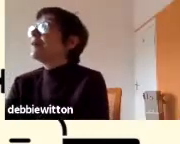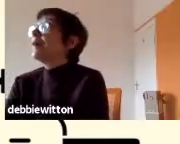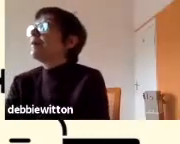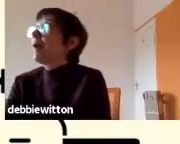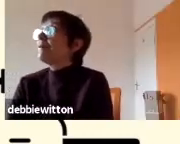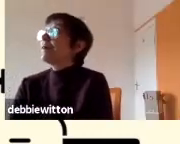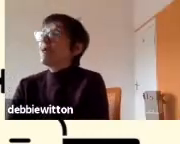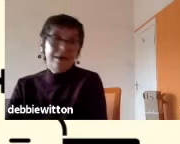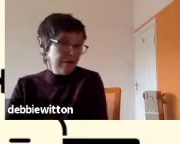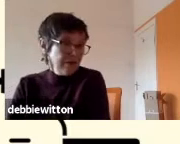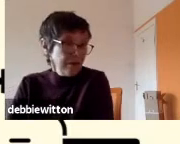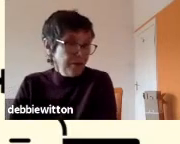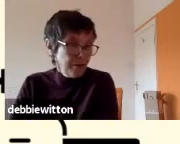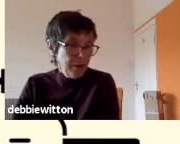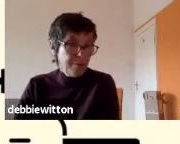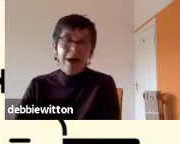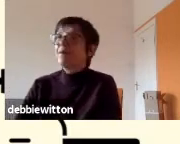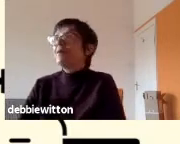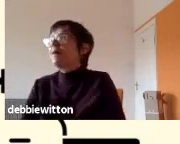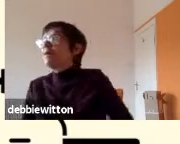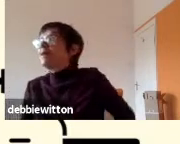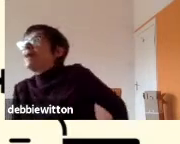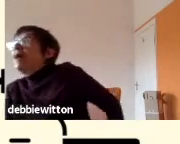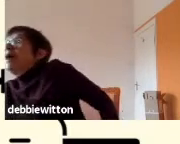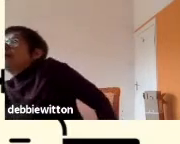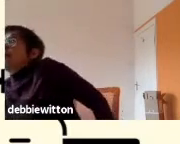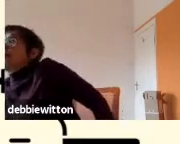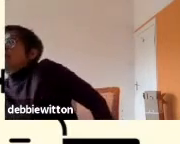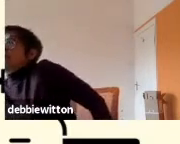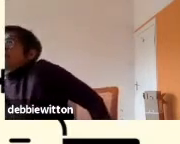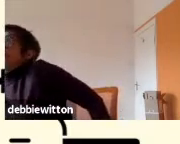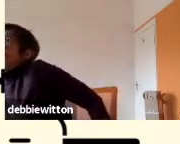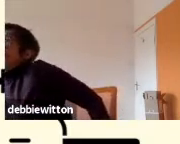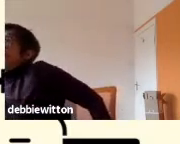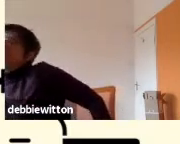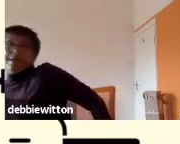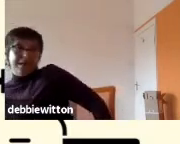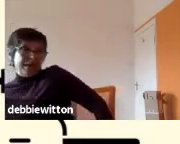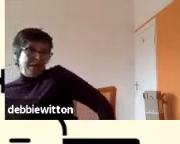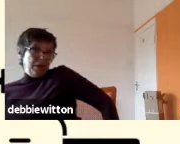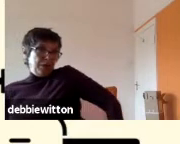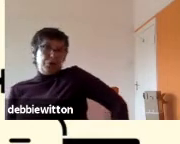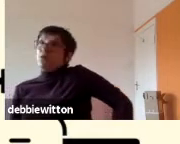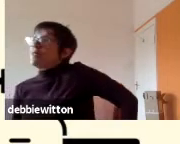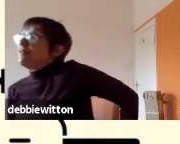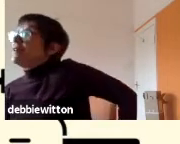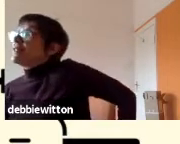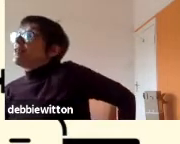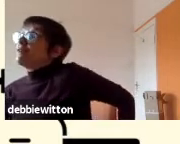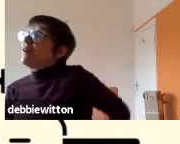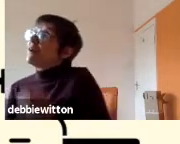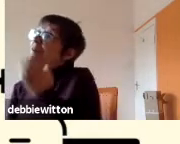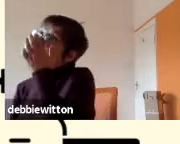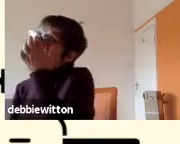for having me on your panel. I've been so inspired by... the stories I've heard